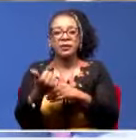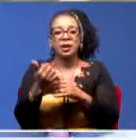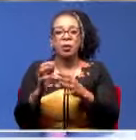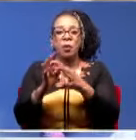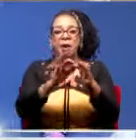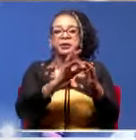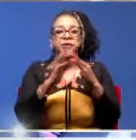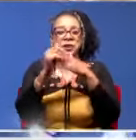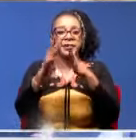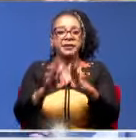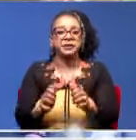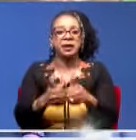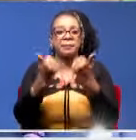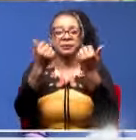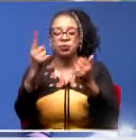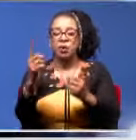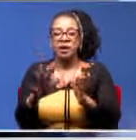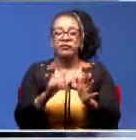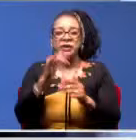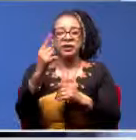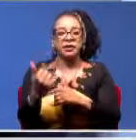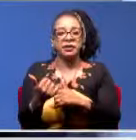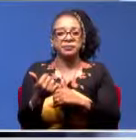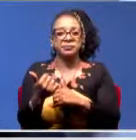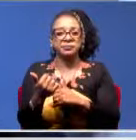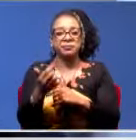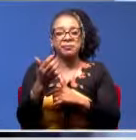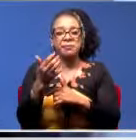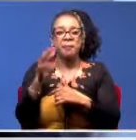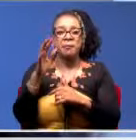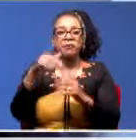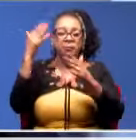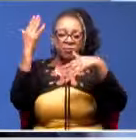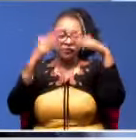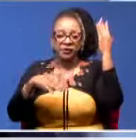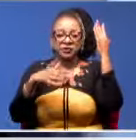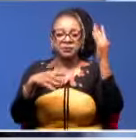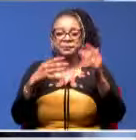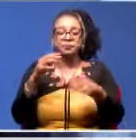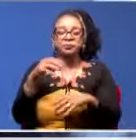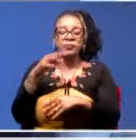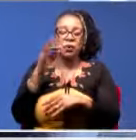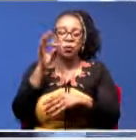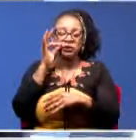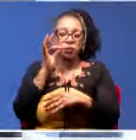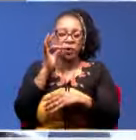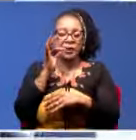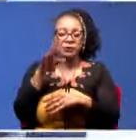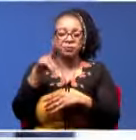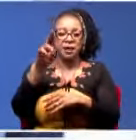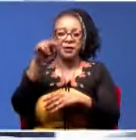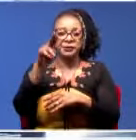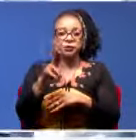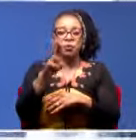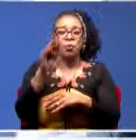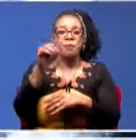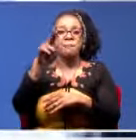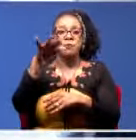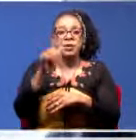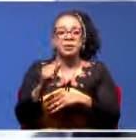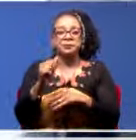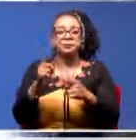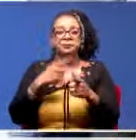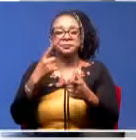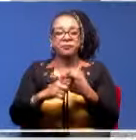happened, one after the other, from Professor George Wajakoya to PNU leader Peter Munya, then followed